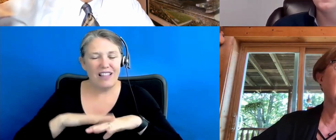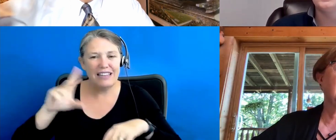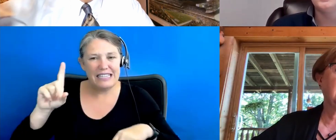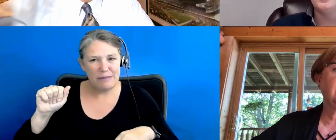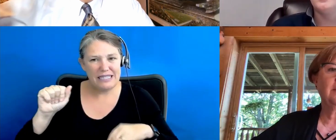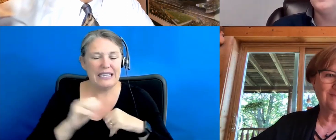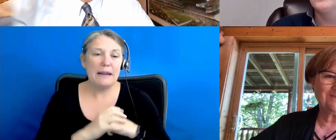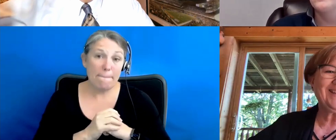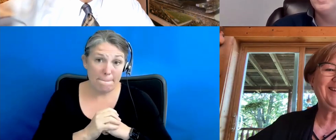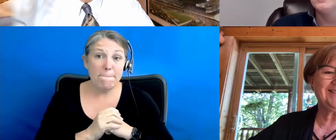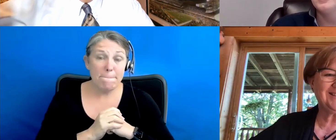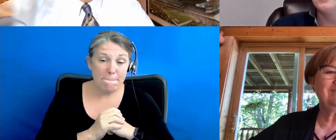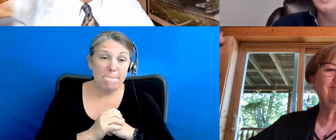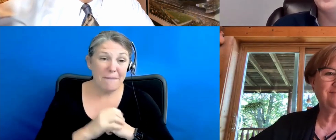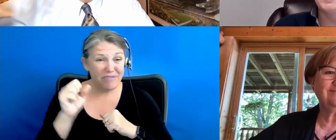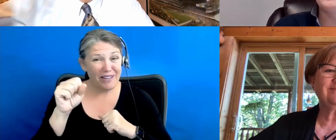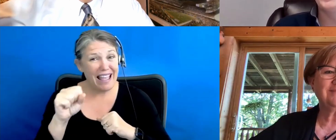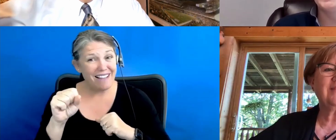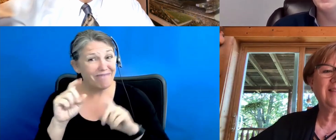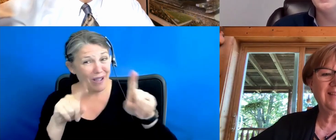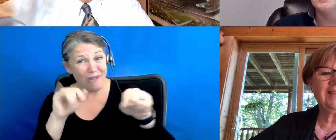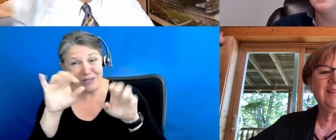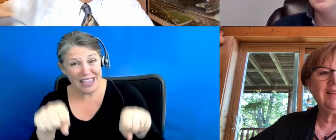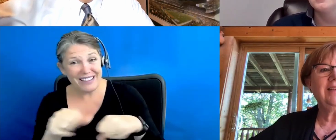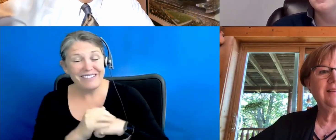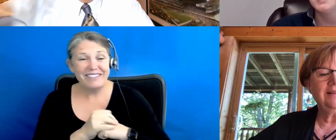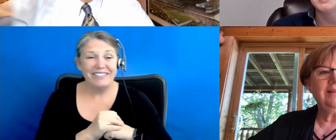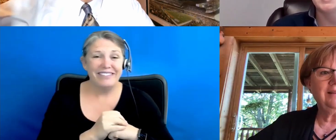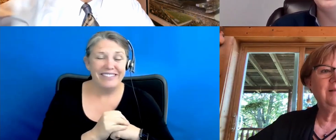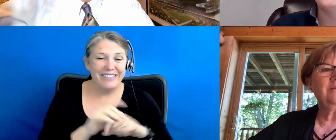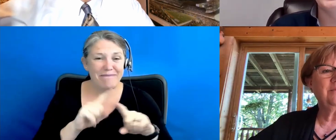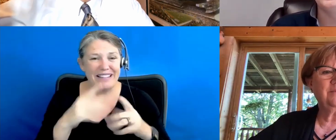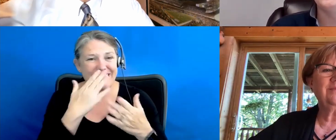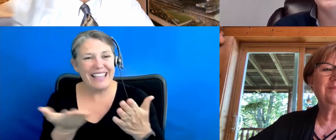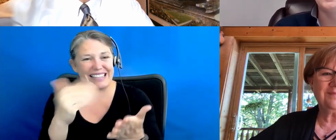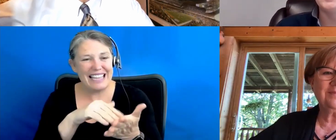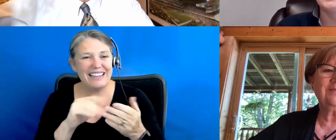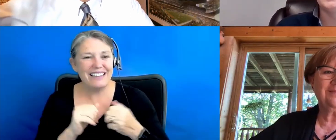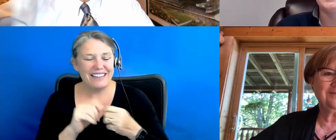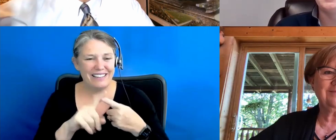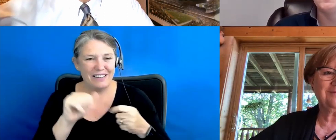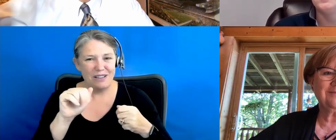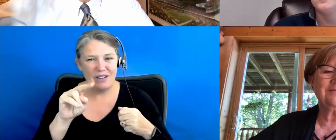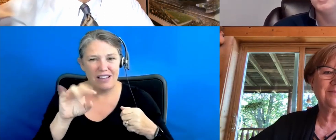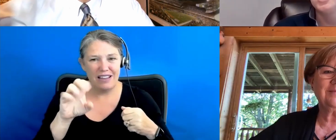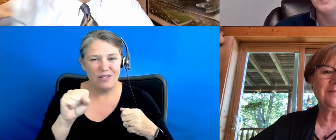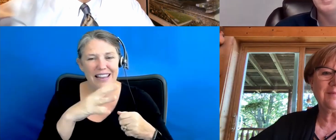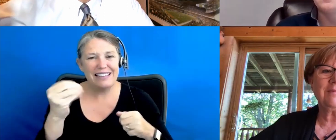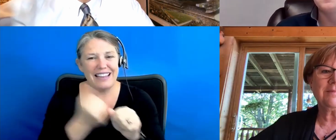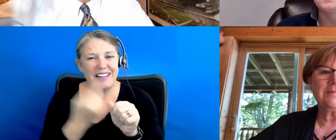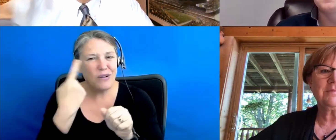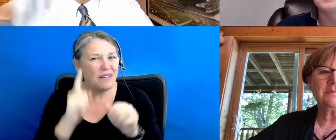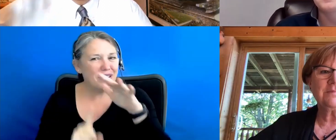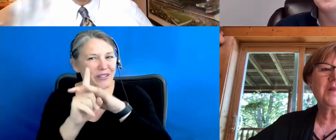So go to that if you can. But thanks again to Andres and everyone for showing